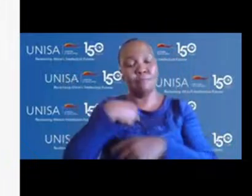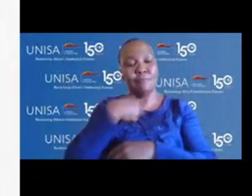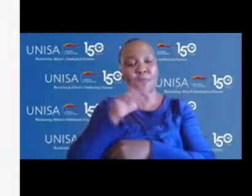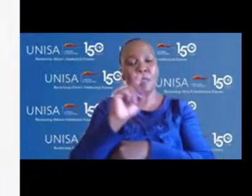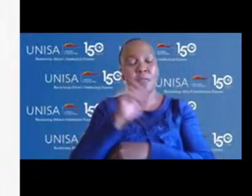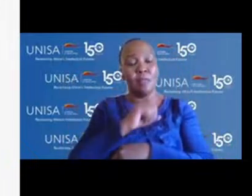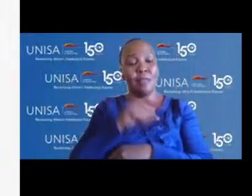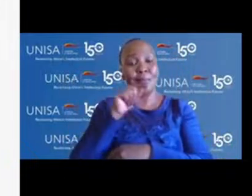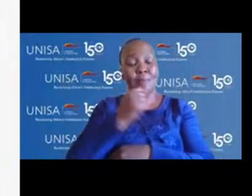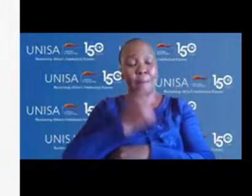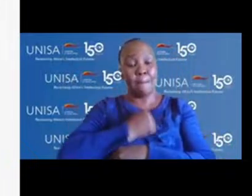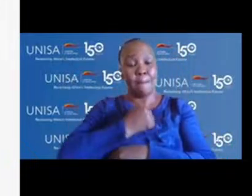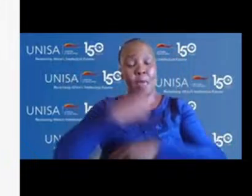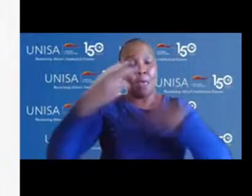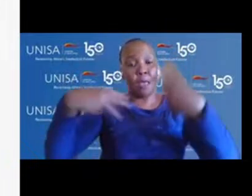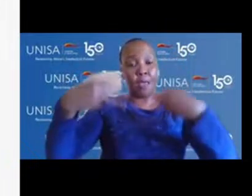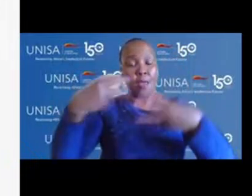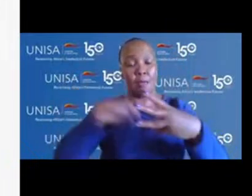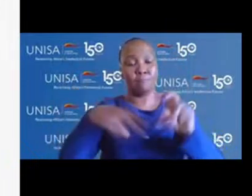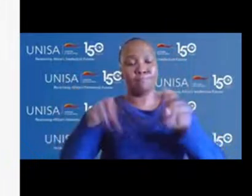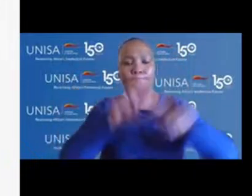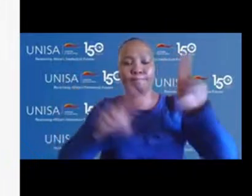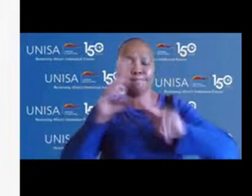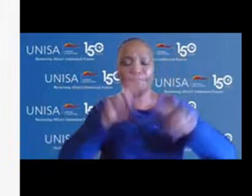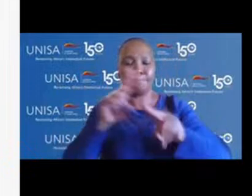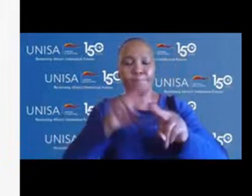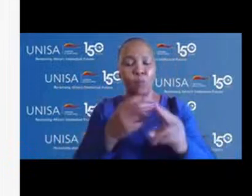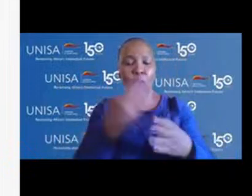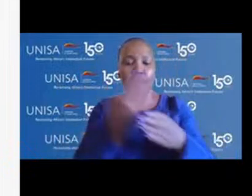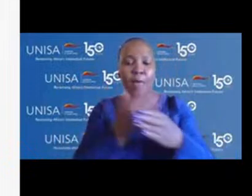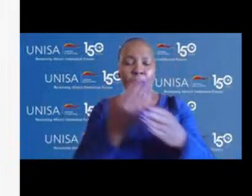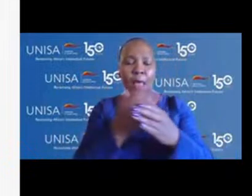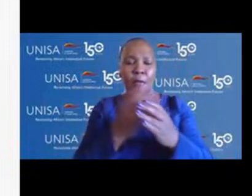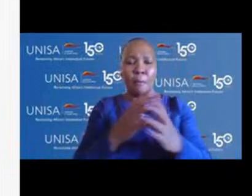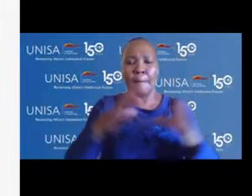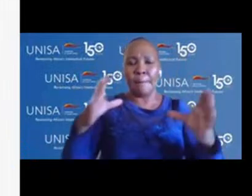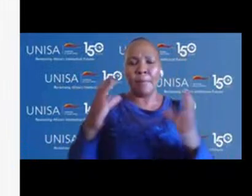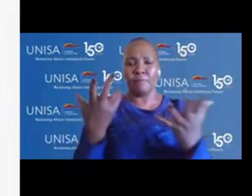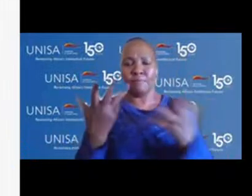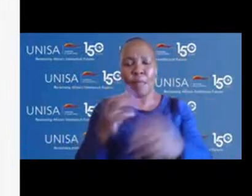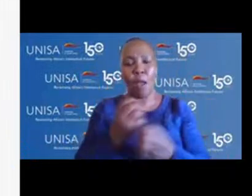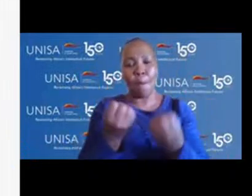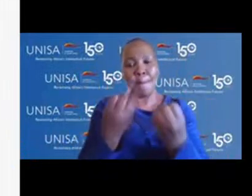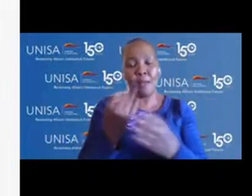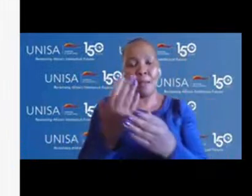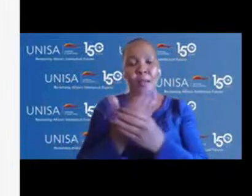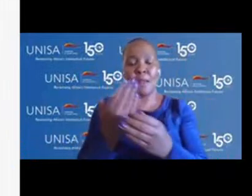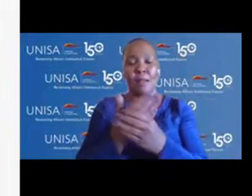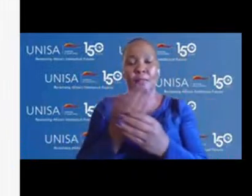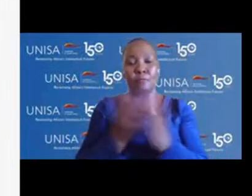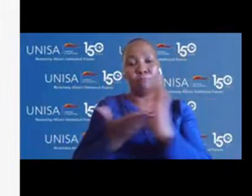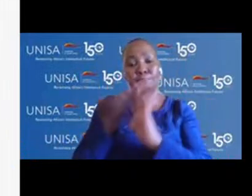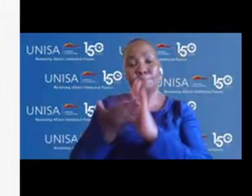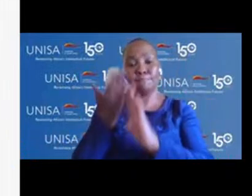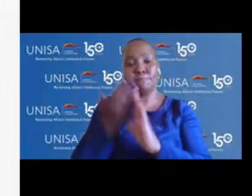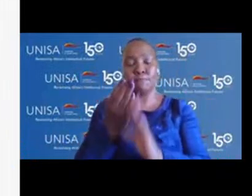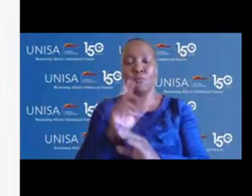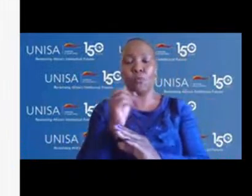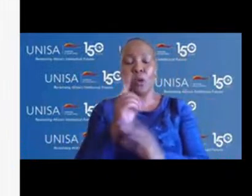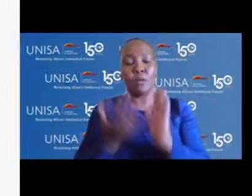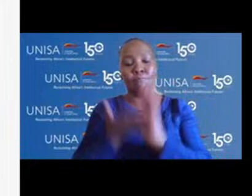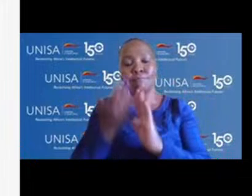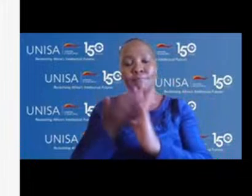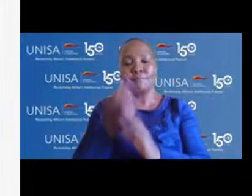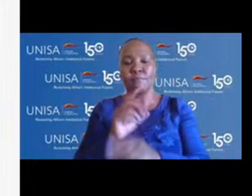is my work. I need to check the file sizes and how many files can I upload. When I'm uploading, please check what type